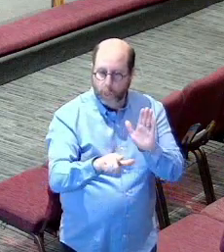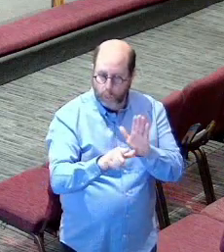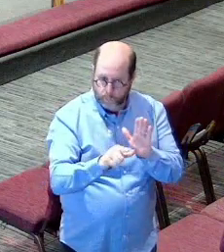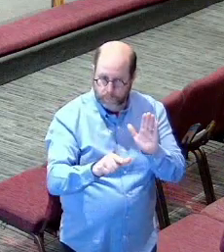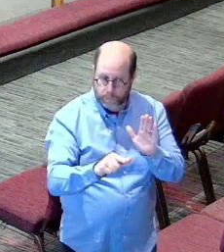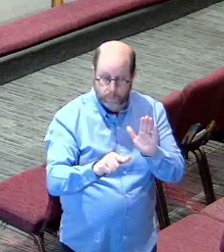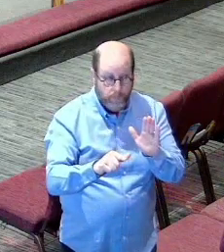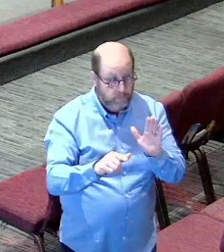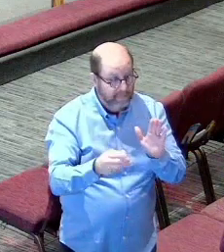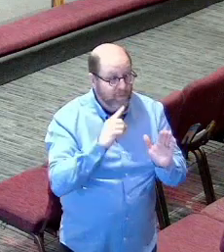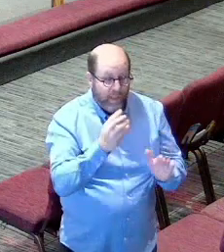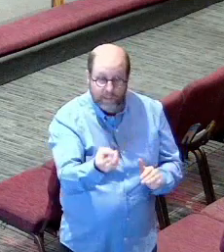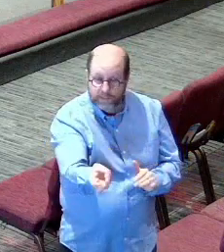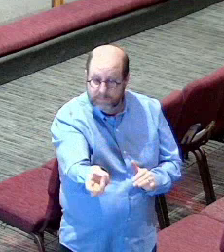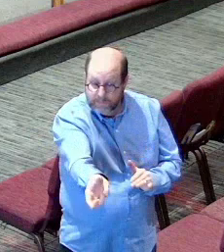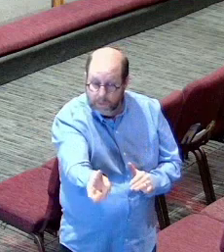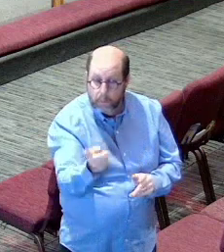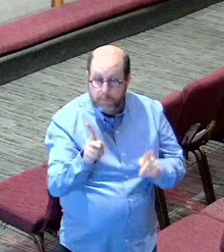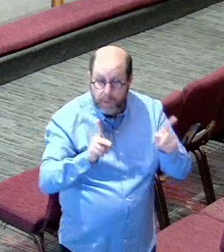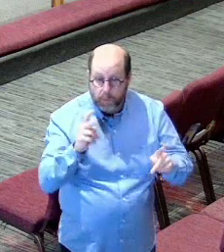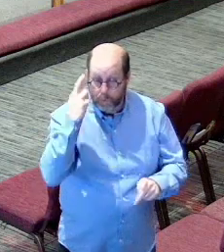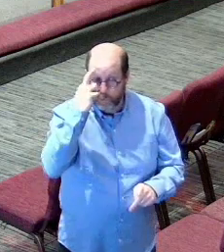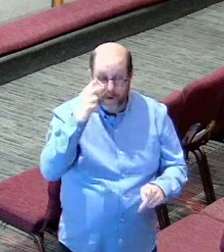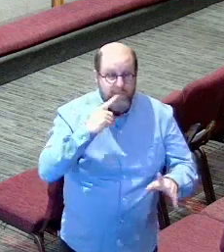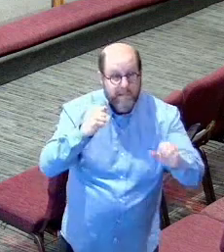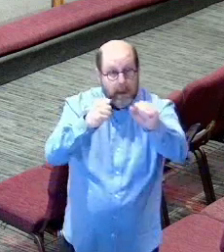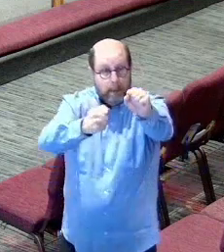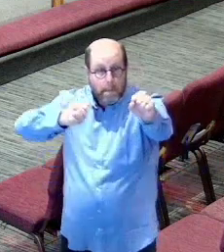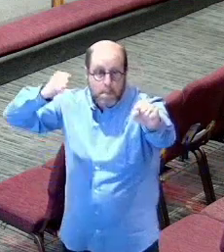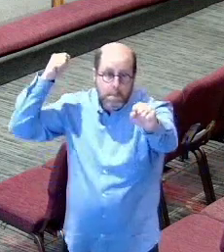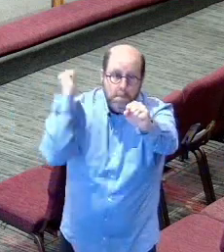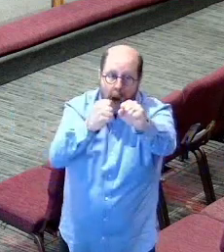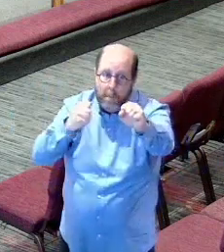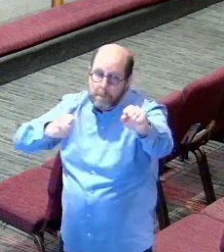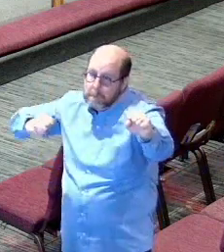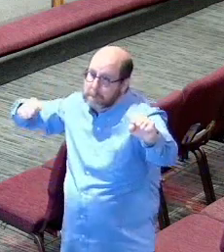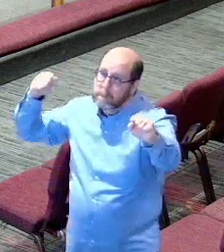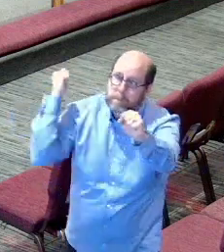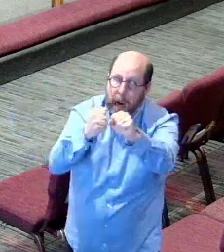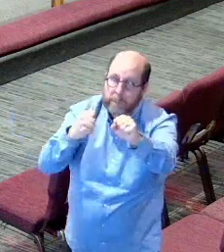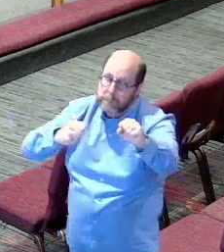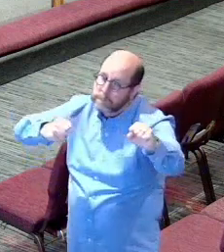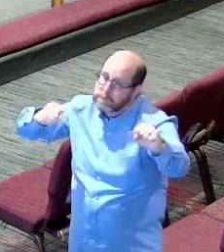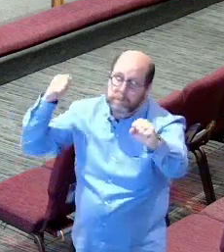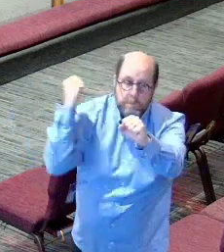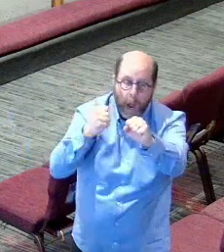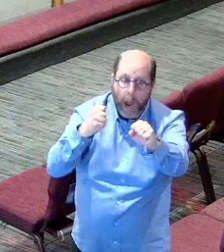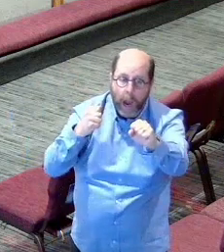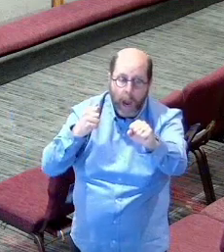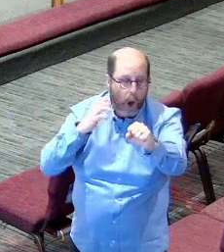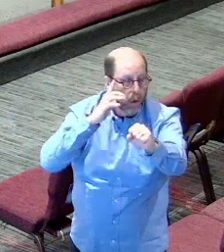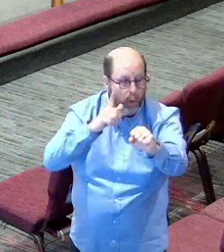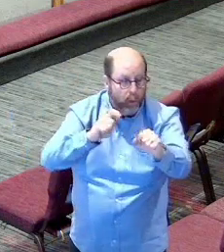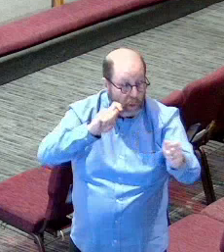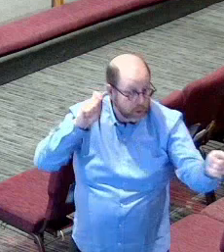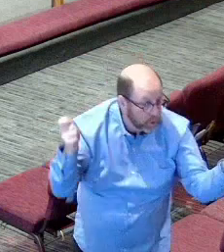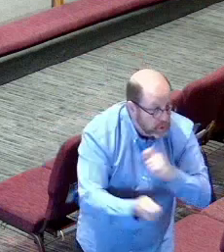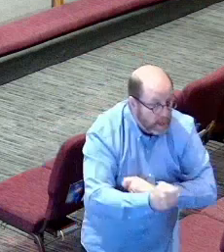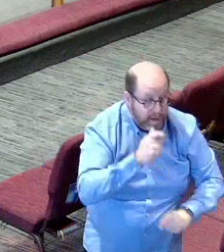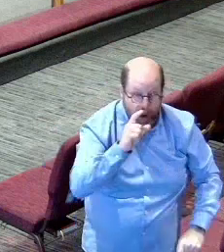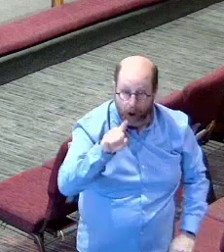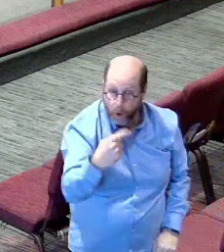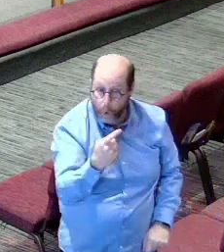people realize that the hammer blows on the door of the castle church door would change not only